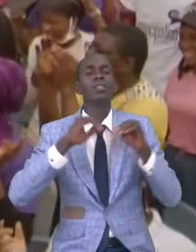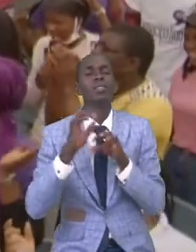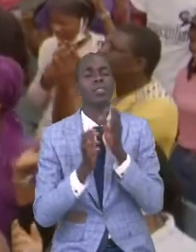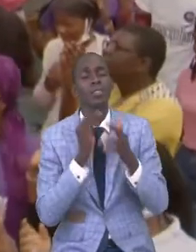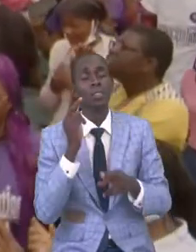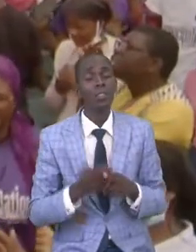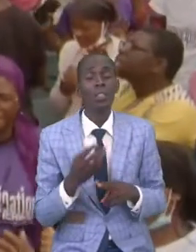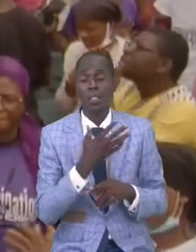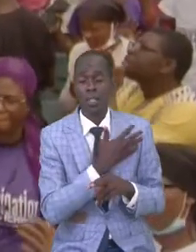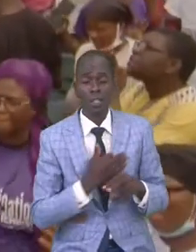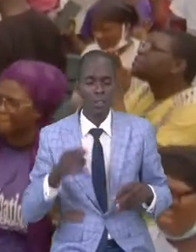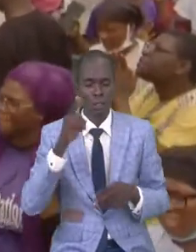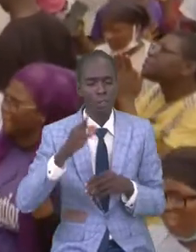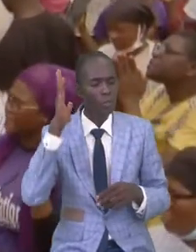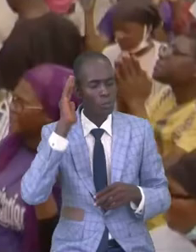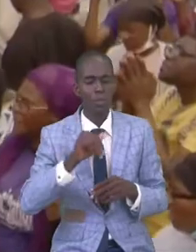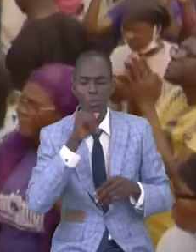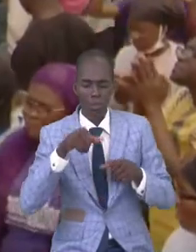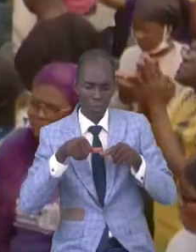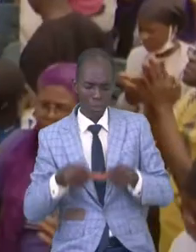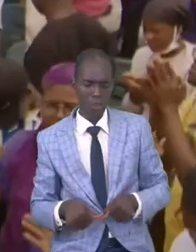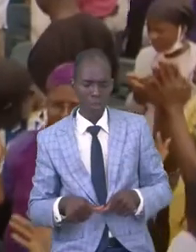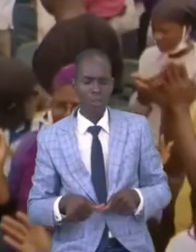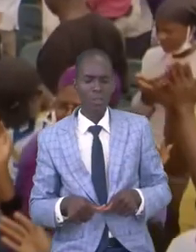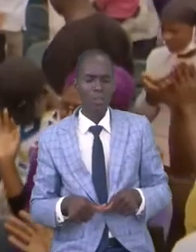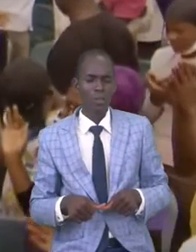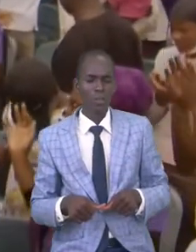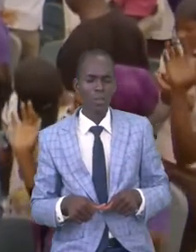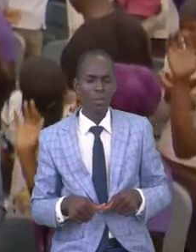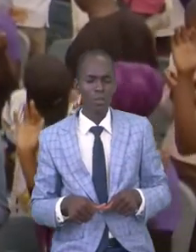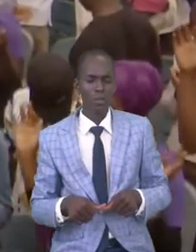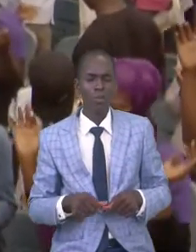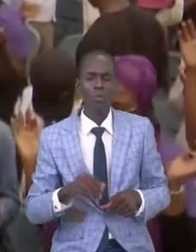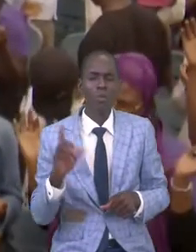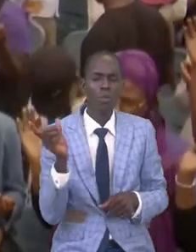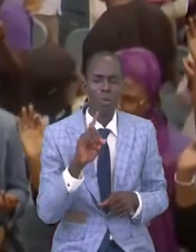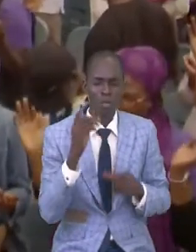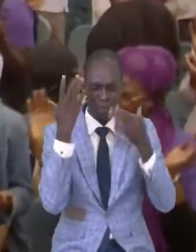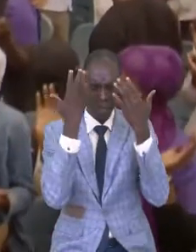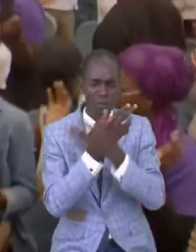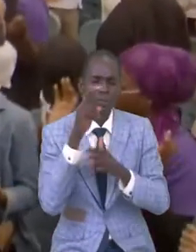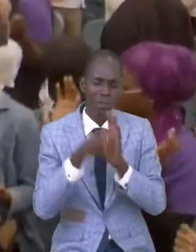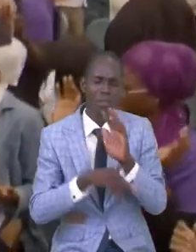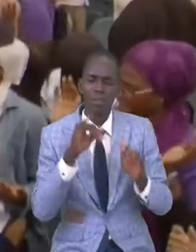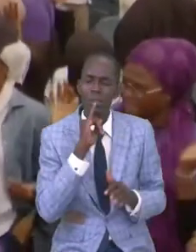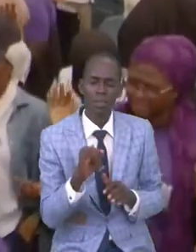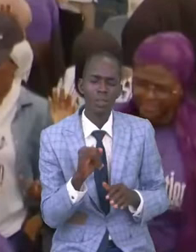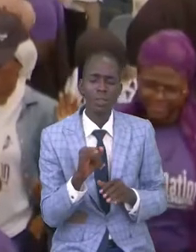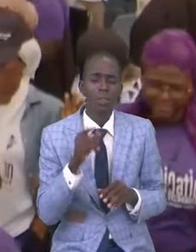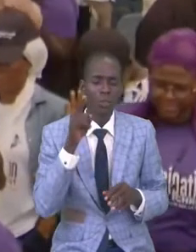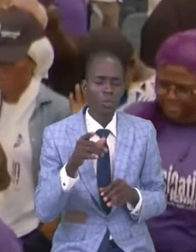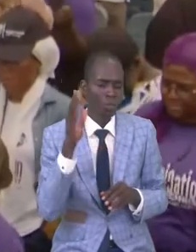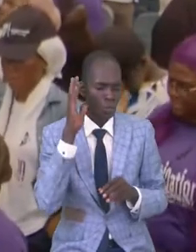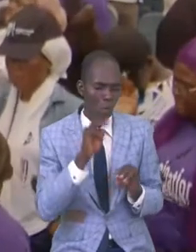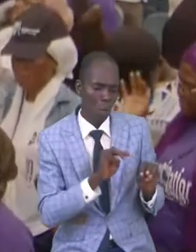And you will not stay. You will not dwell where darkness is. You will move to